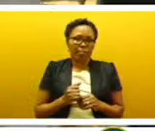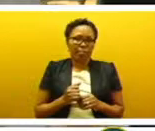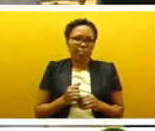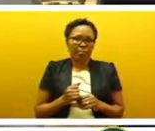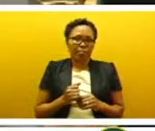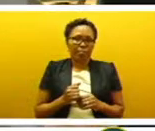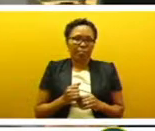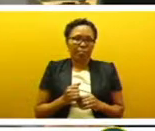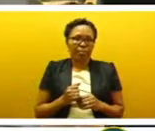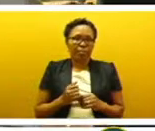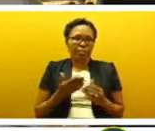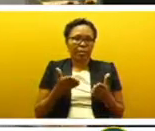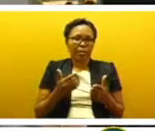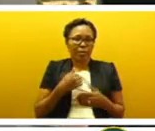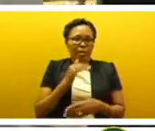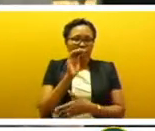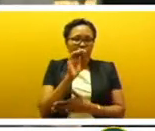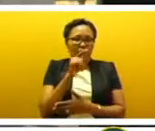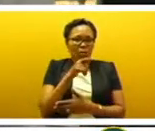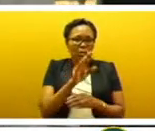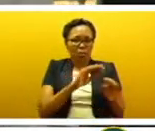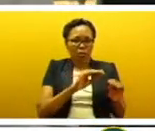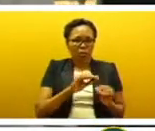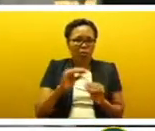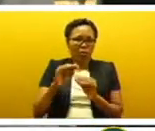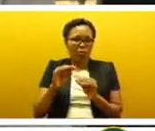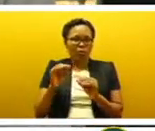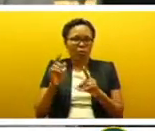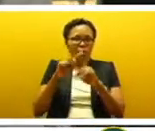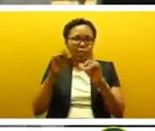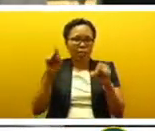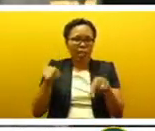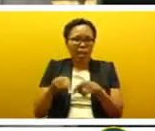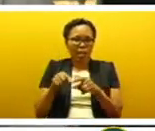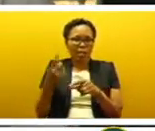I would request that you go to slide number